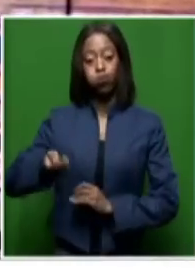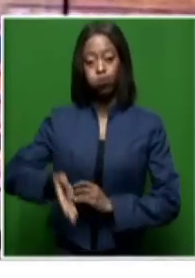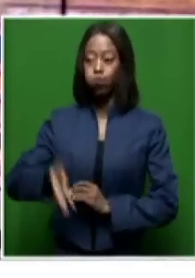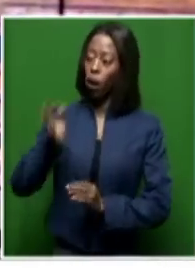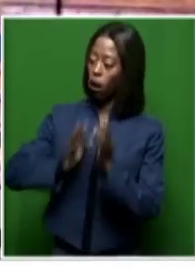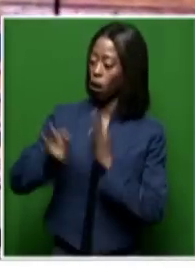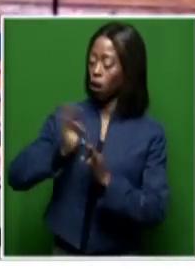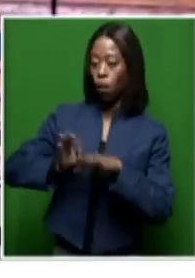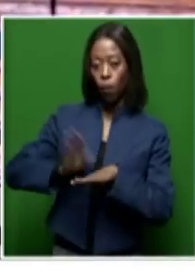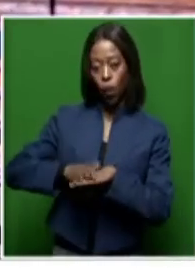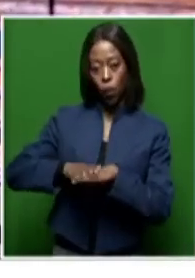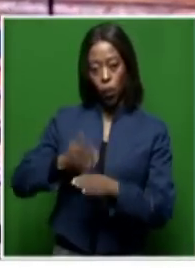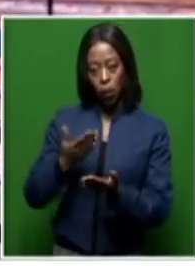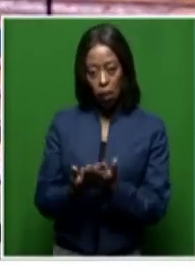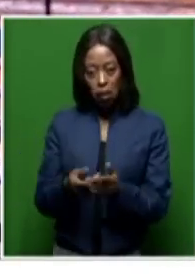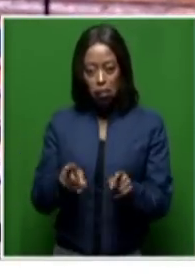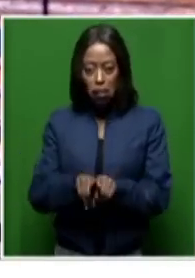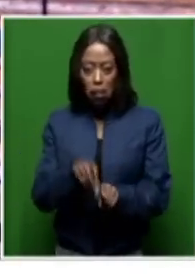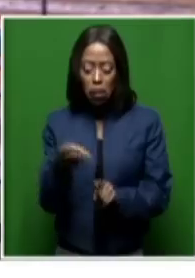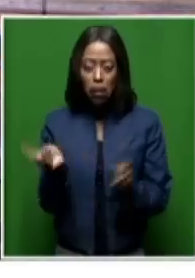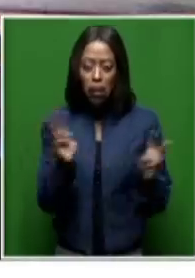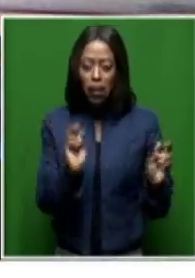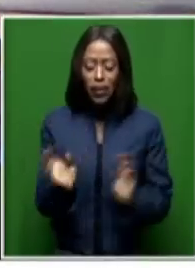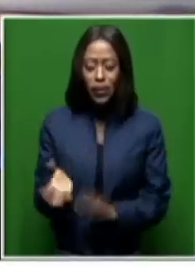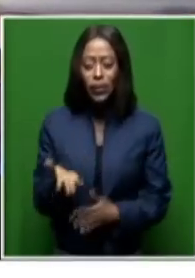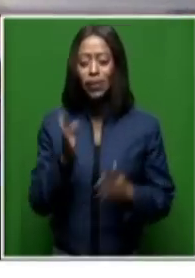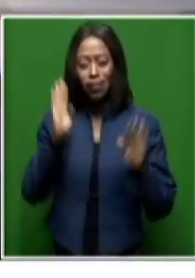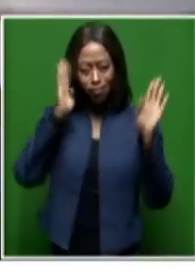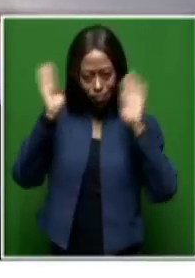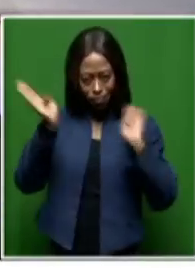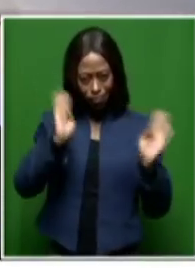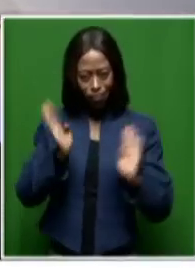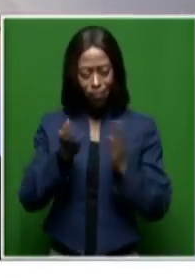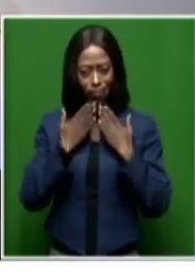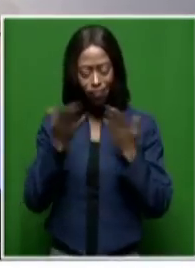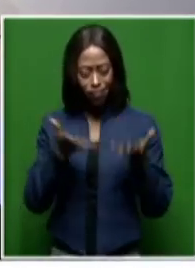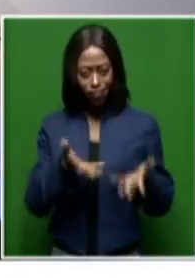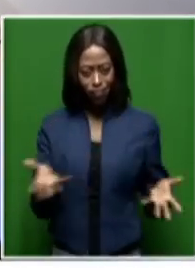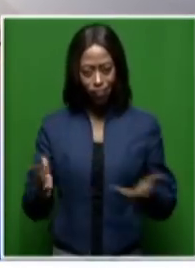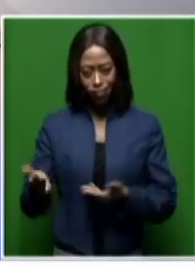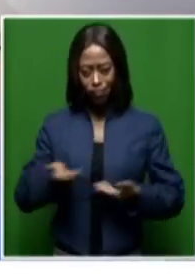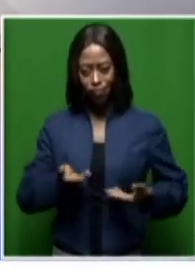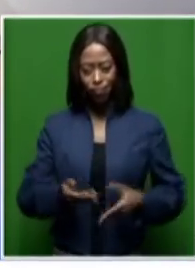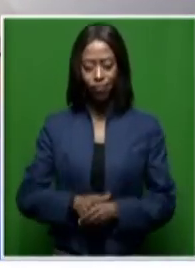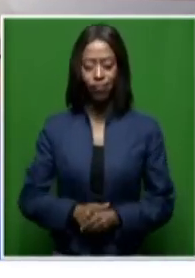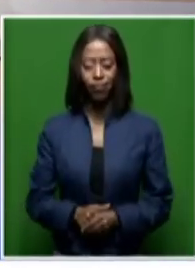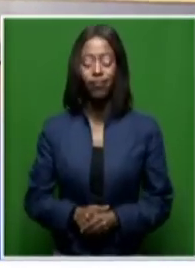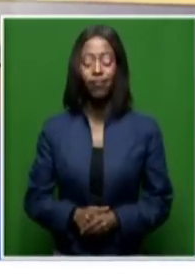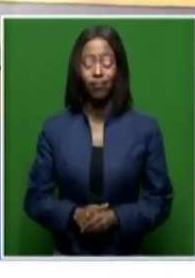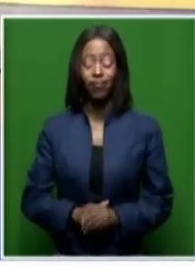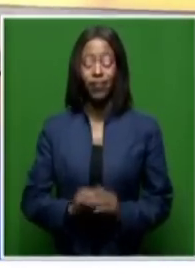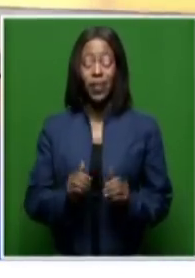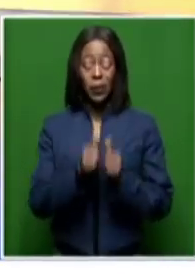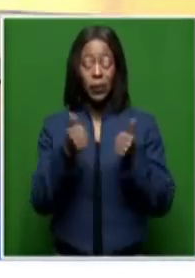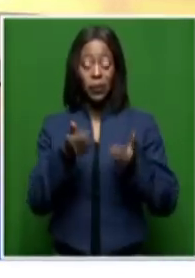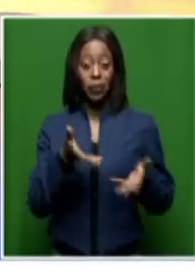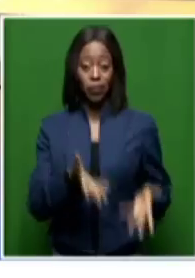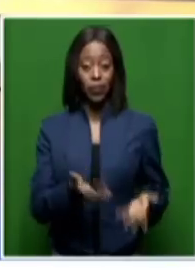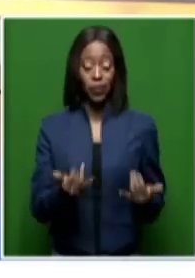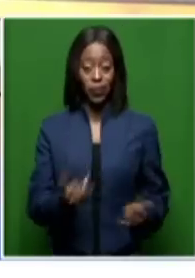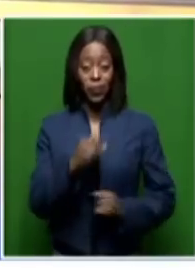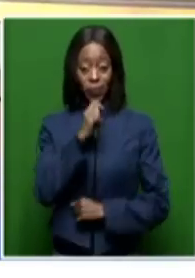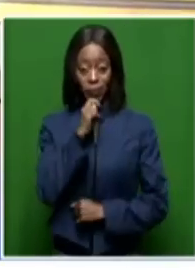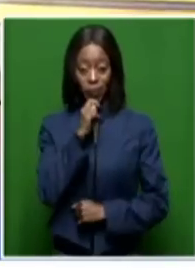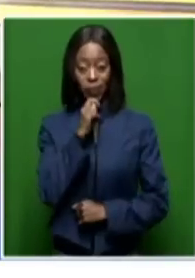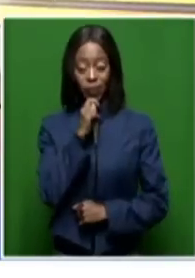this and, of course, other related matters. Minister, good to have you in studio. Welcome. No, thank you. Good to be here this morning. Yes. So